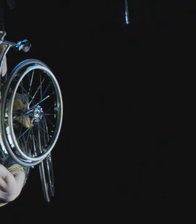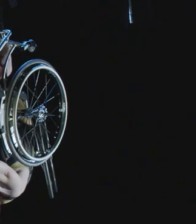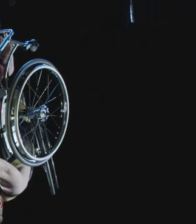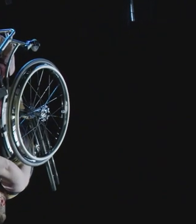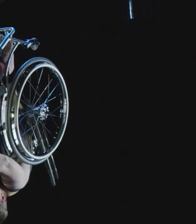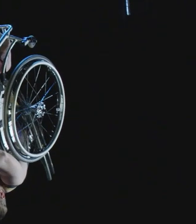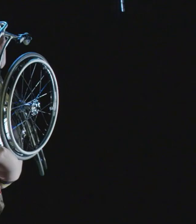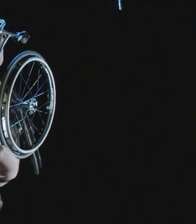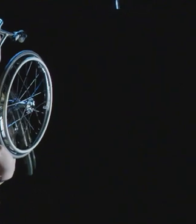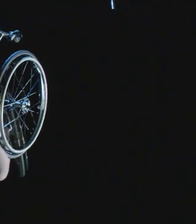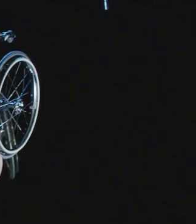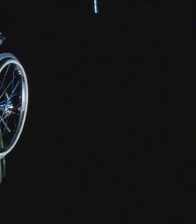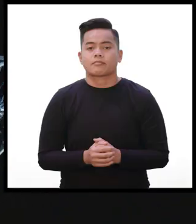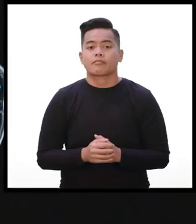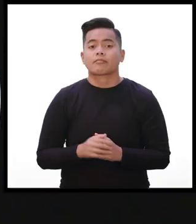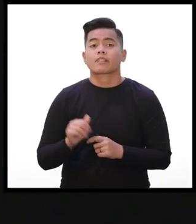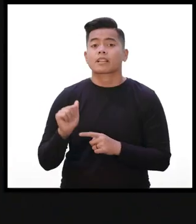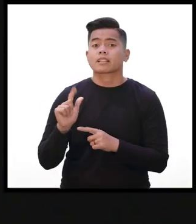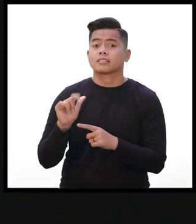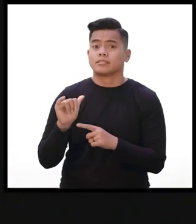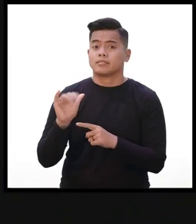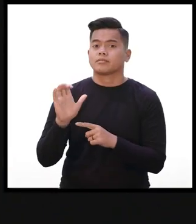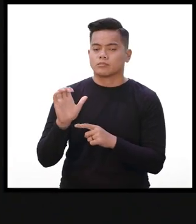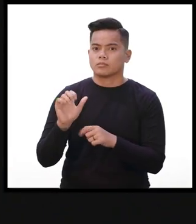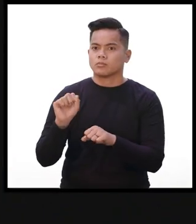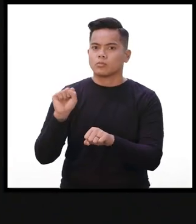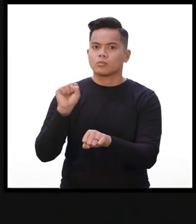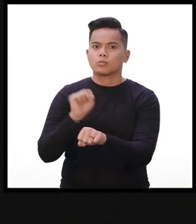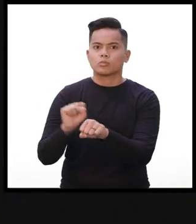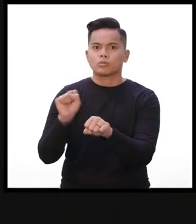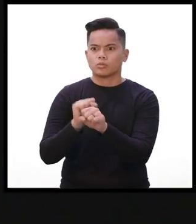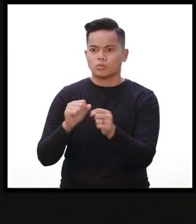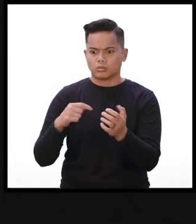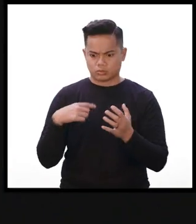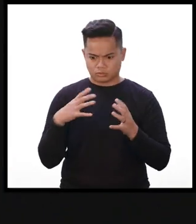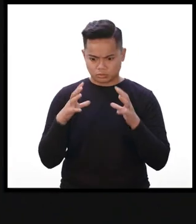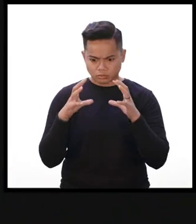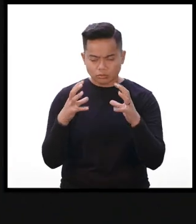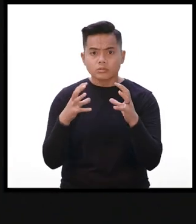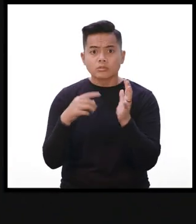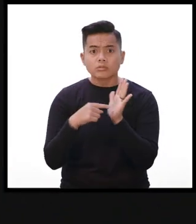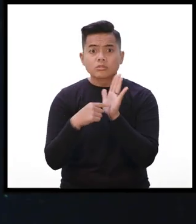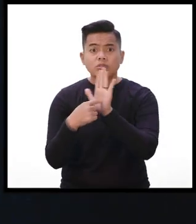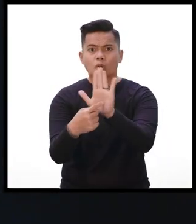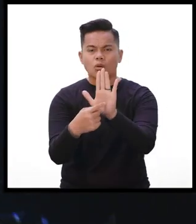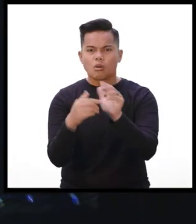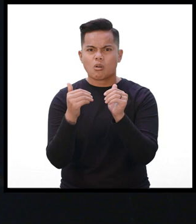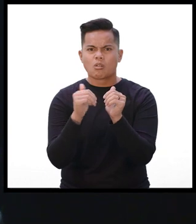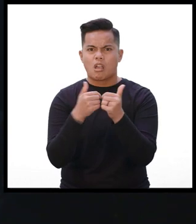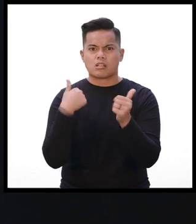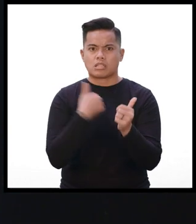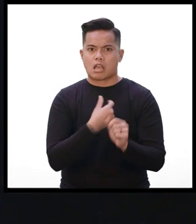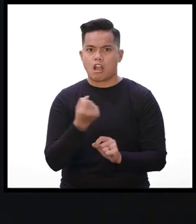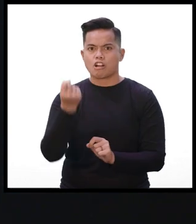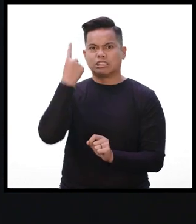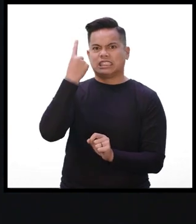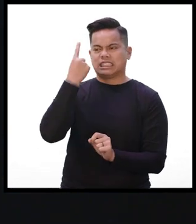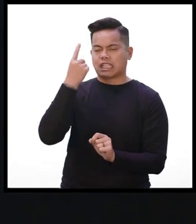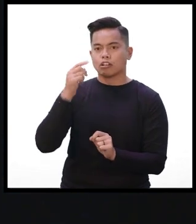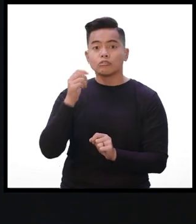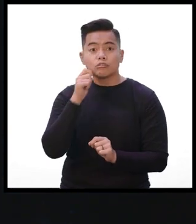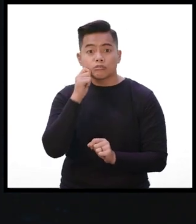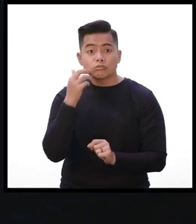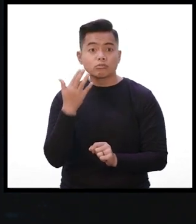in their wheelchairs. Work that has implications for how we understand intersections